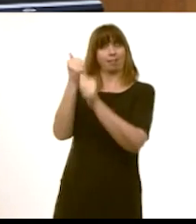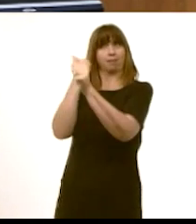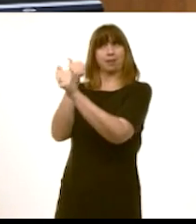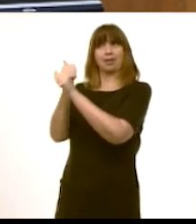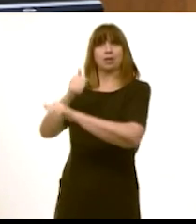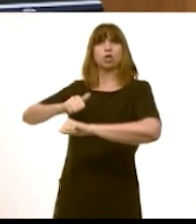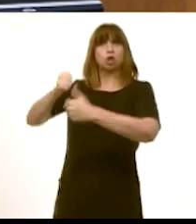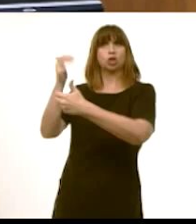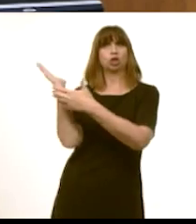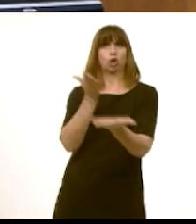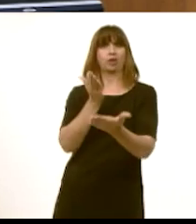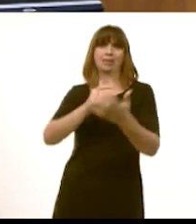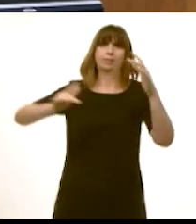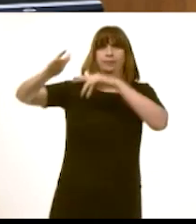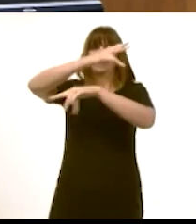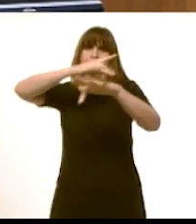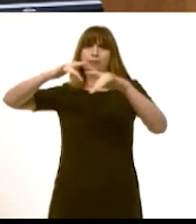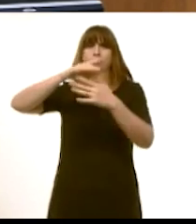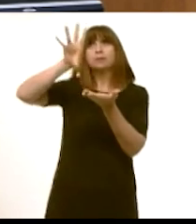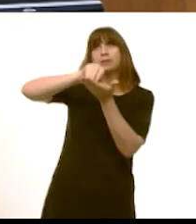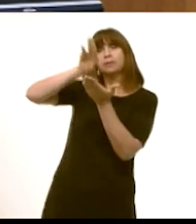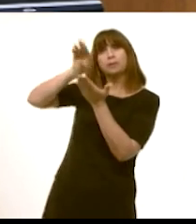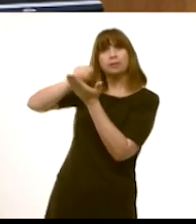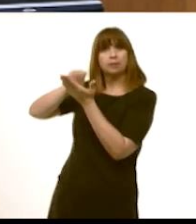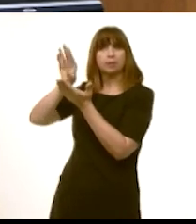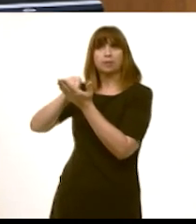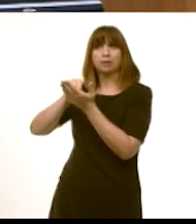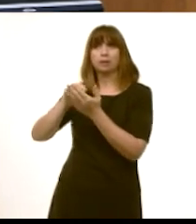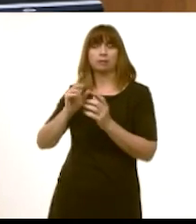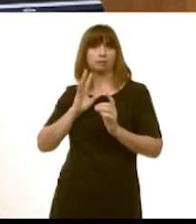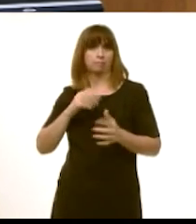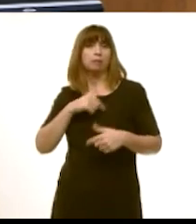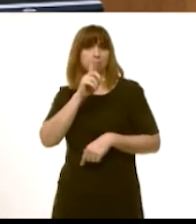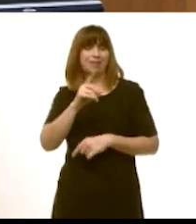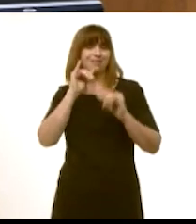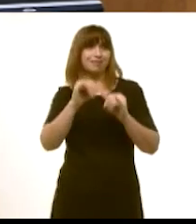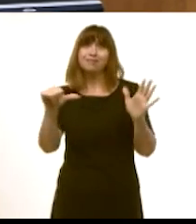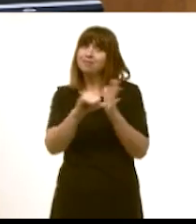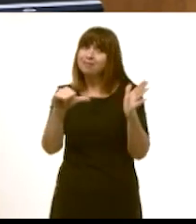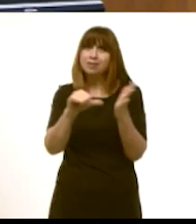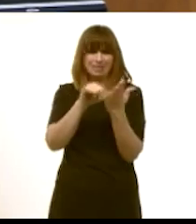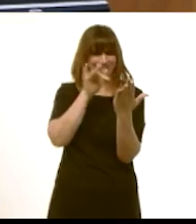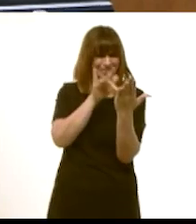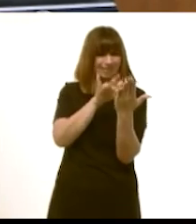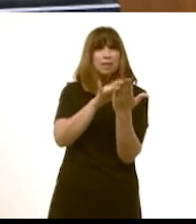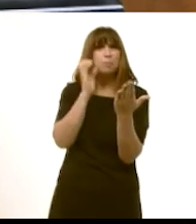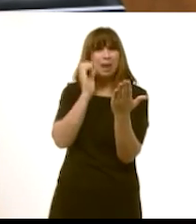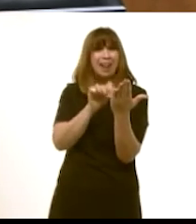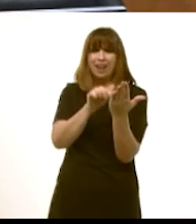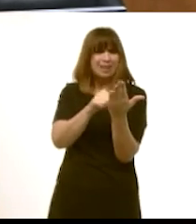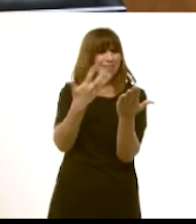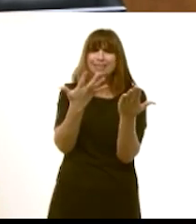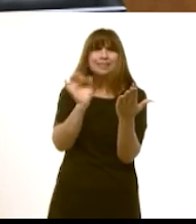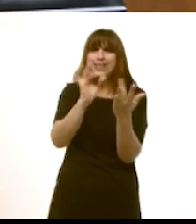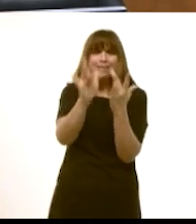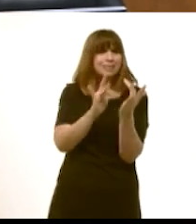that they would expect anywhere. It's always been a source of wonder for me, for example. But one of the most difficult areas to get reception on a mobile phone is Anglesey,